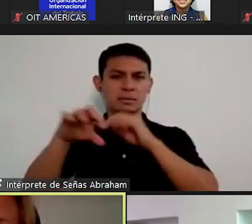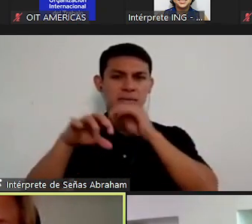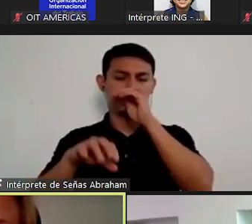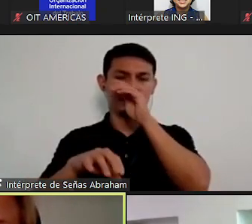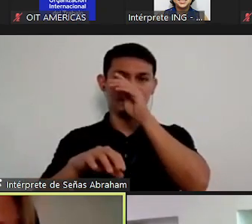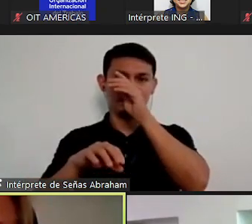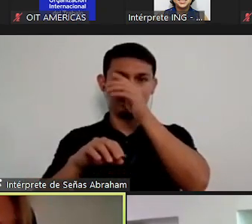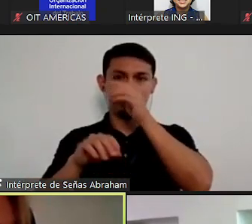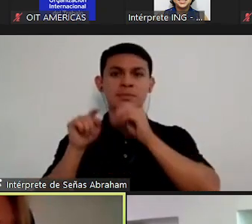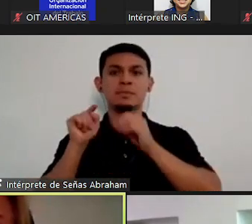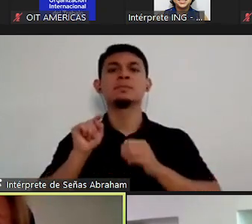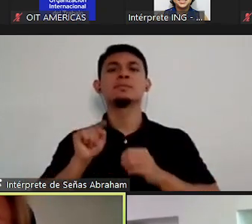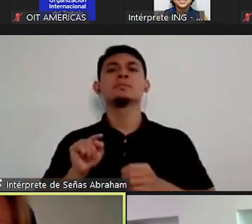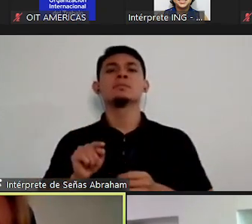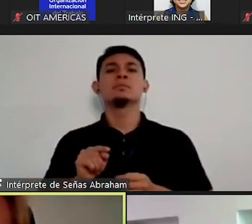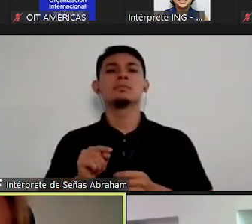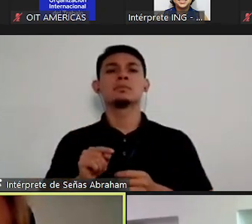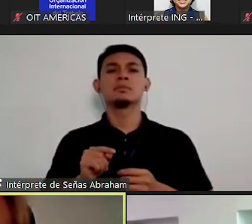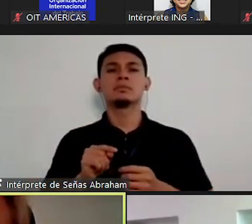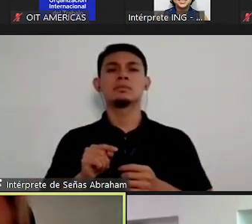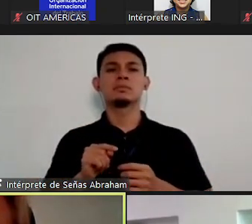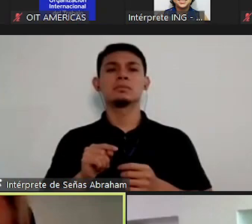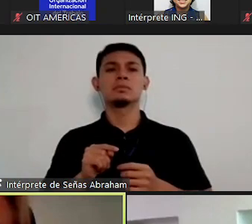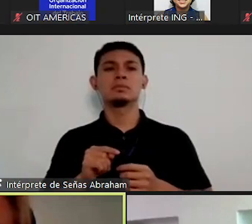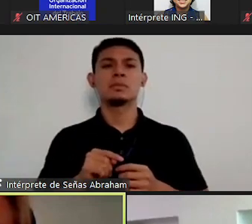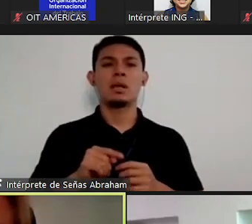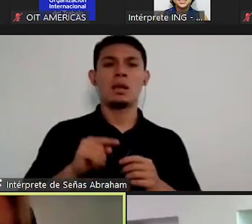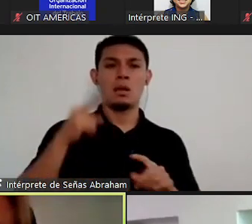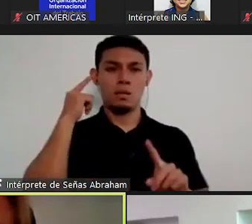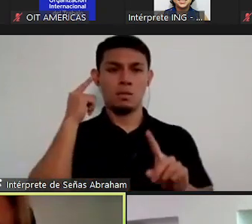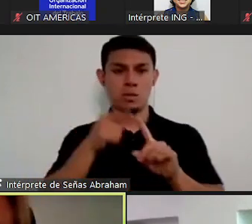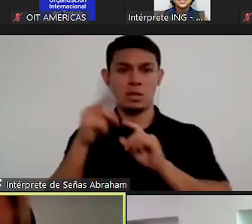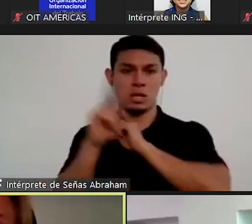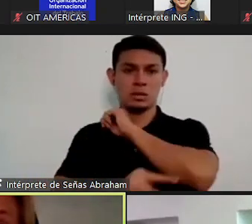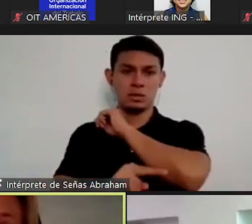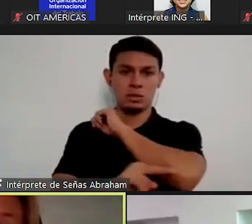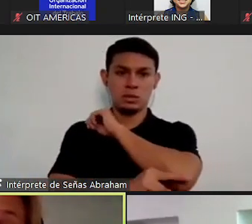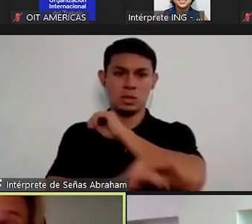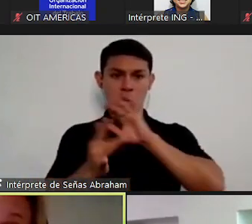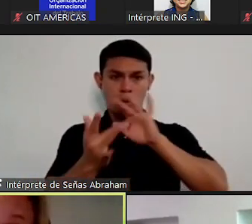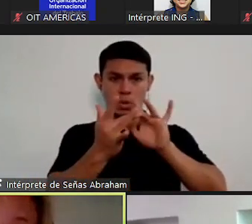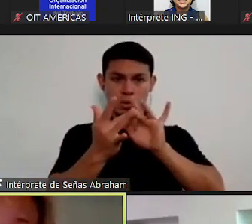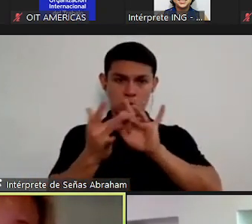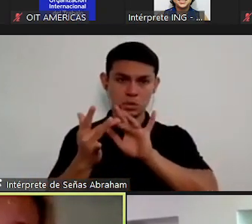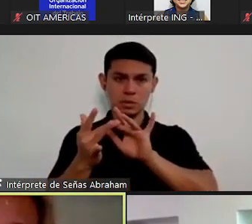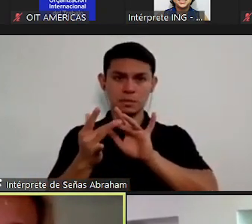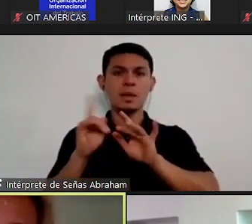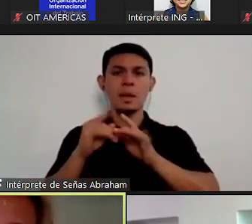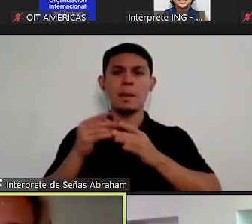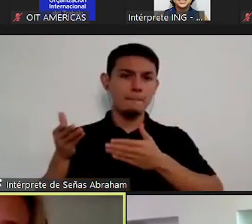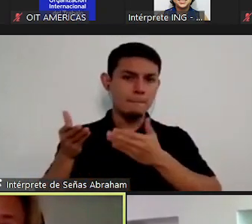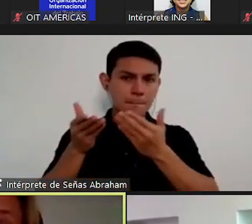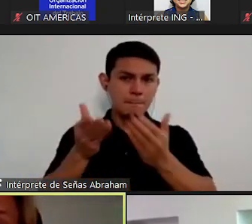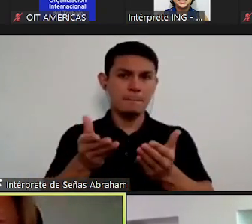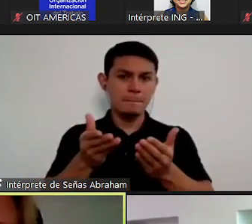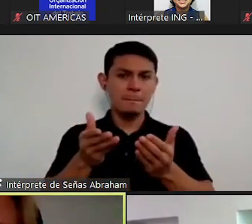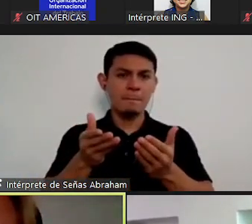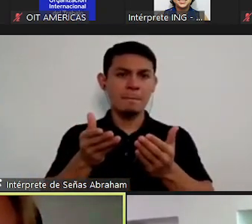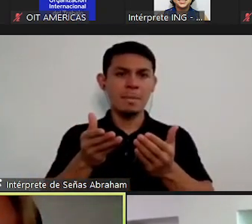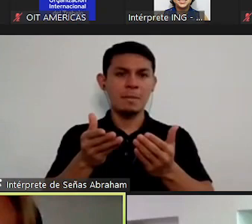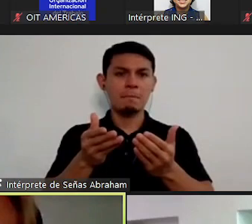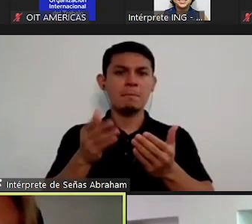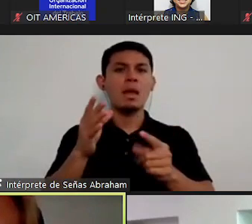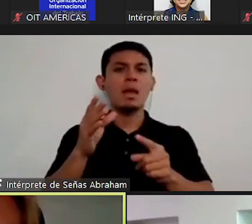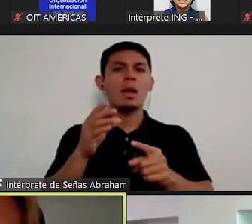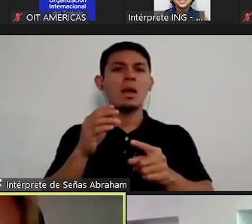the role for those who don't know the mandate for the national contact point is on the one hand to promote